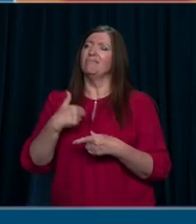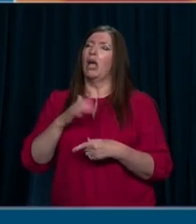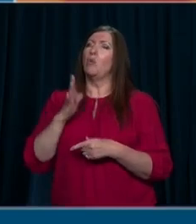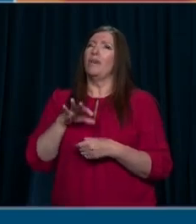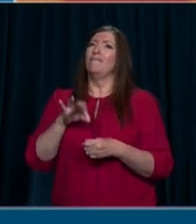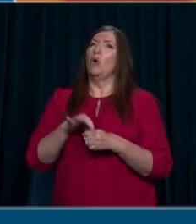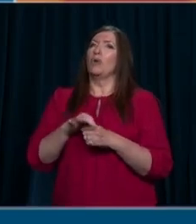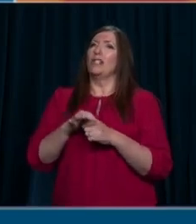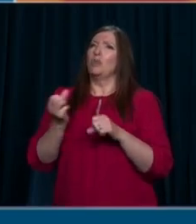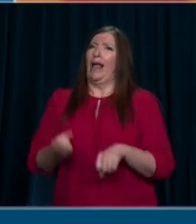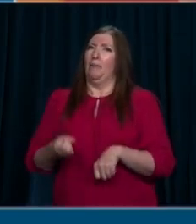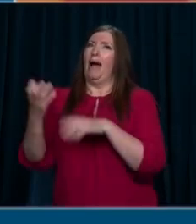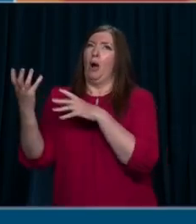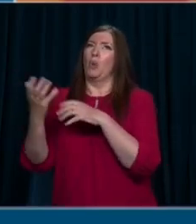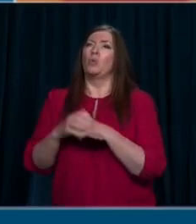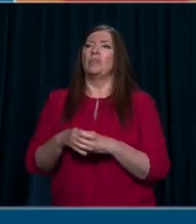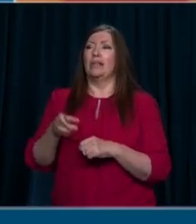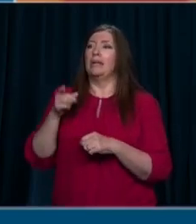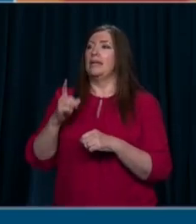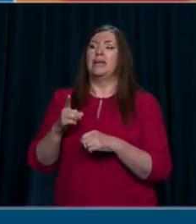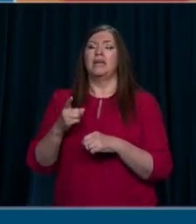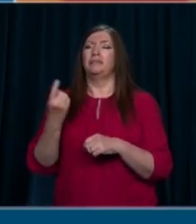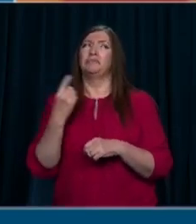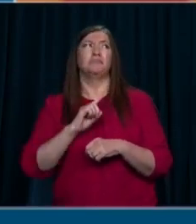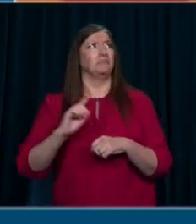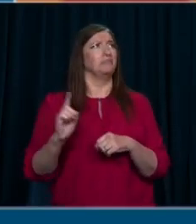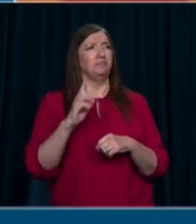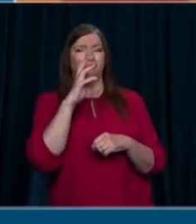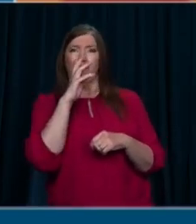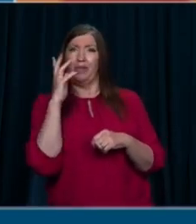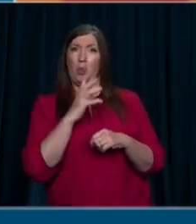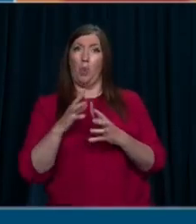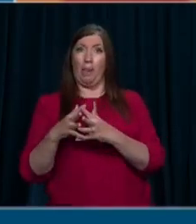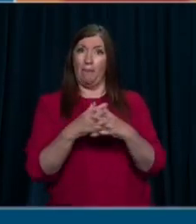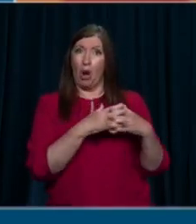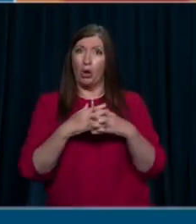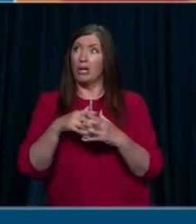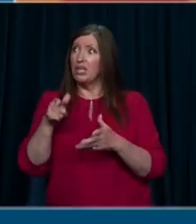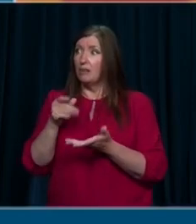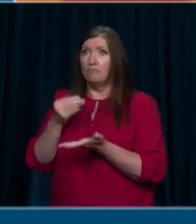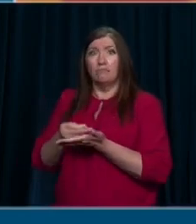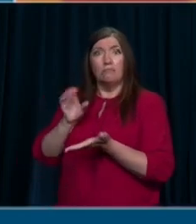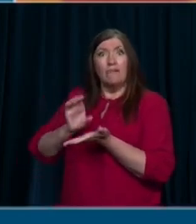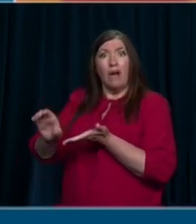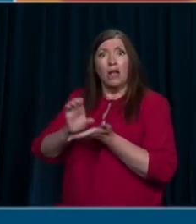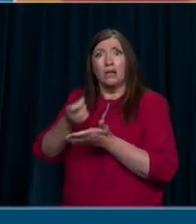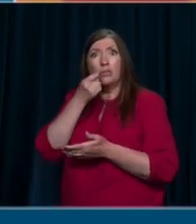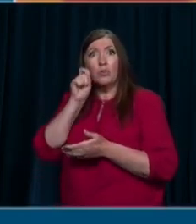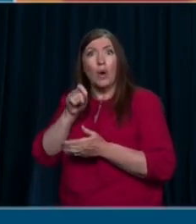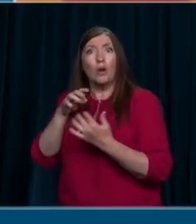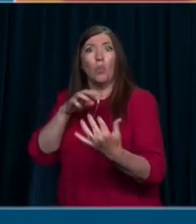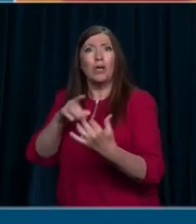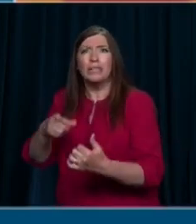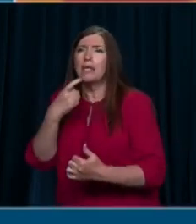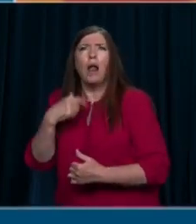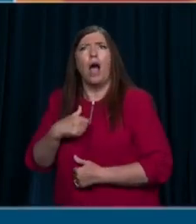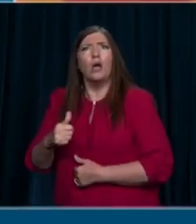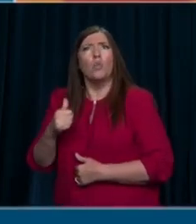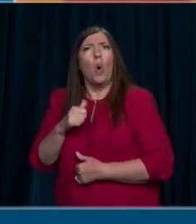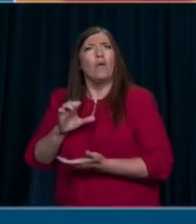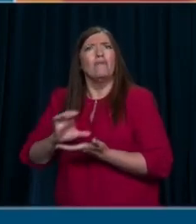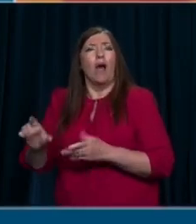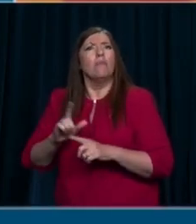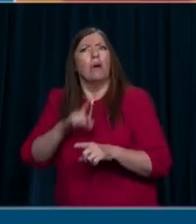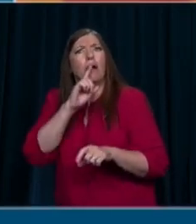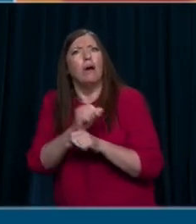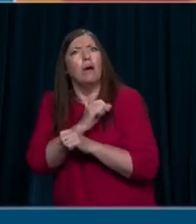get him out of there because he turned his back on America and he funded not only the Ukraine war when he said he wouldn't, but he